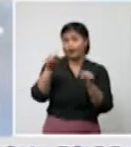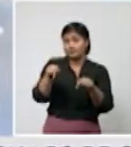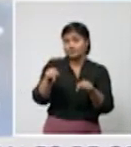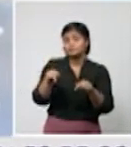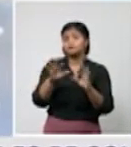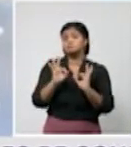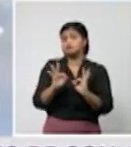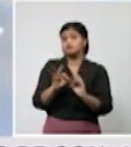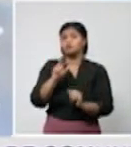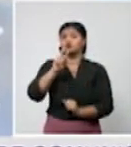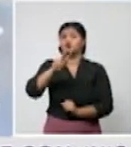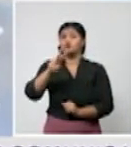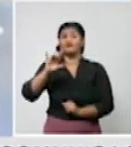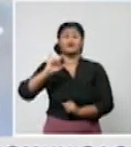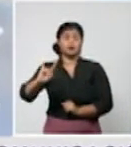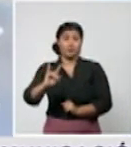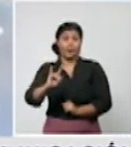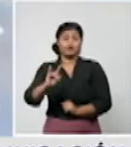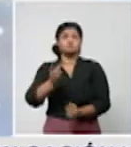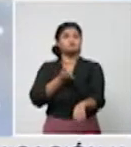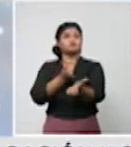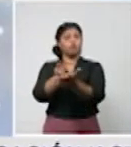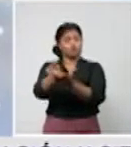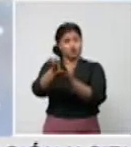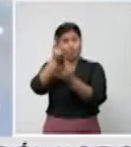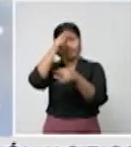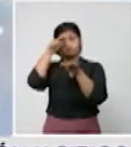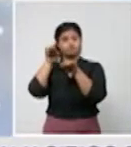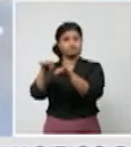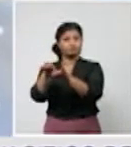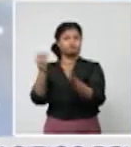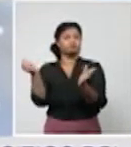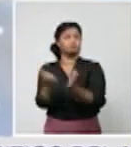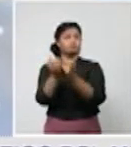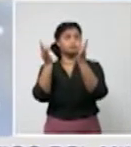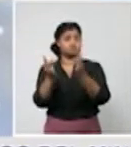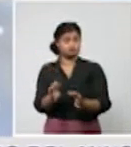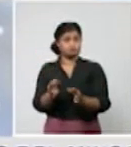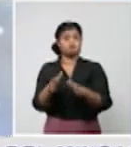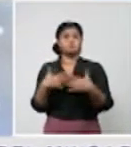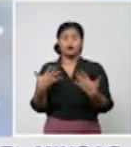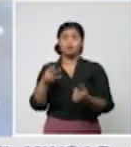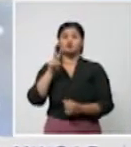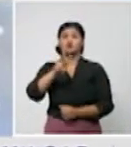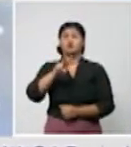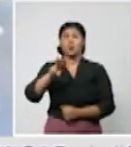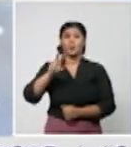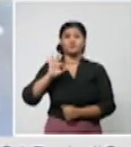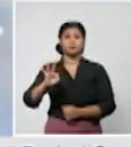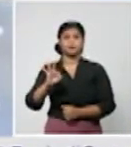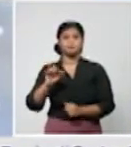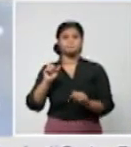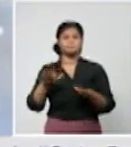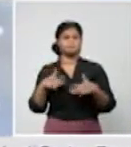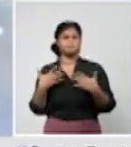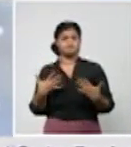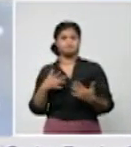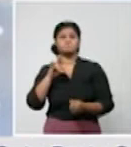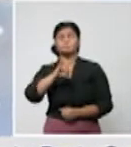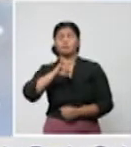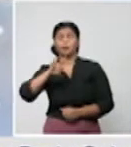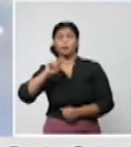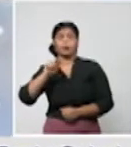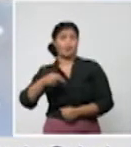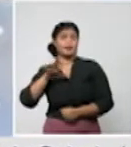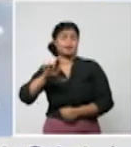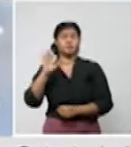99.5%, present a clinically stable evolution. The deceased person we reported today amounts 88 fatalities in our